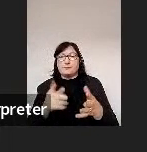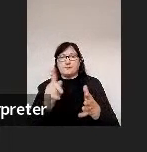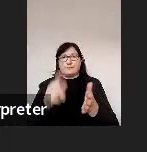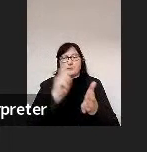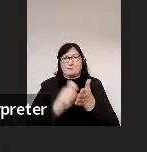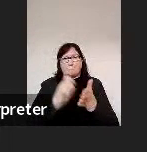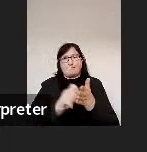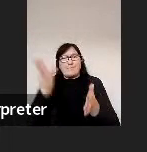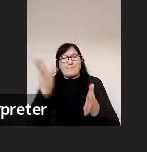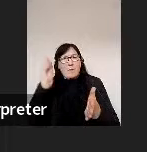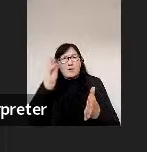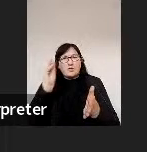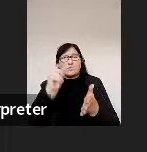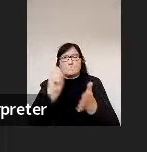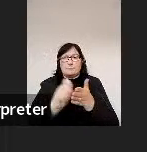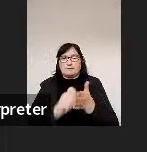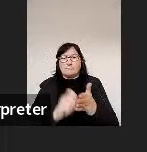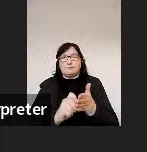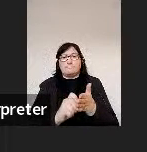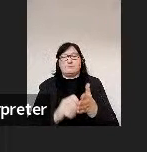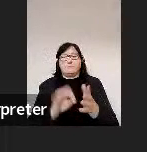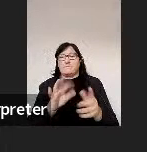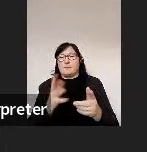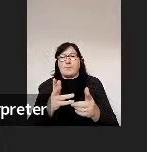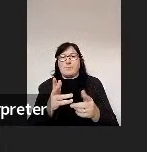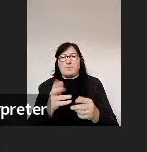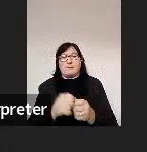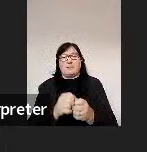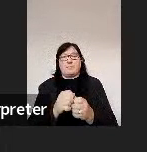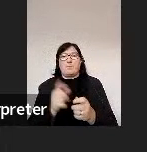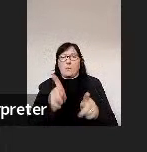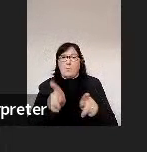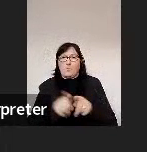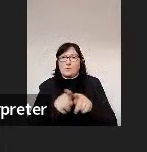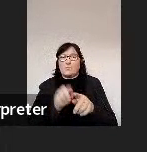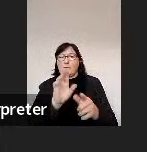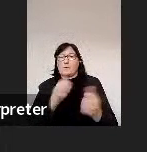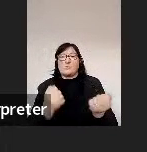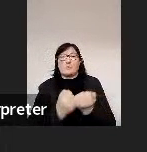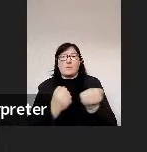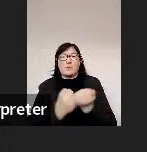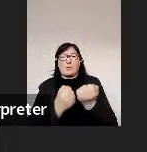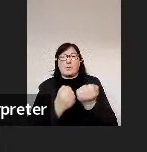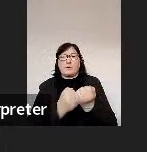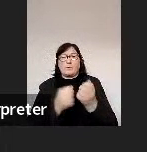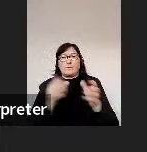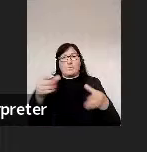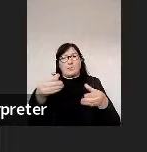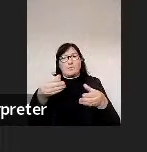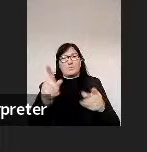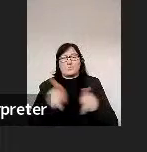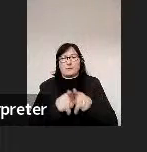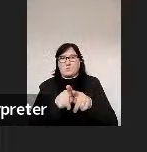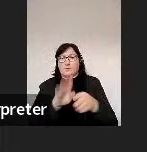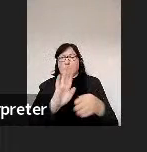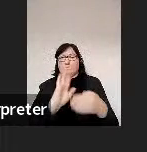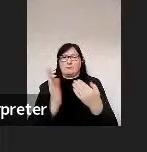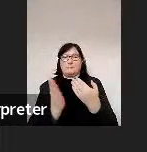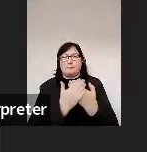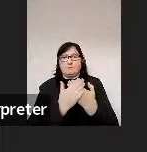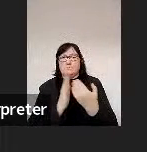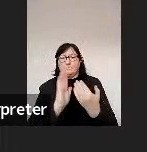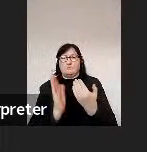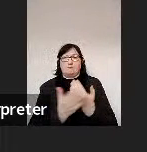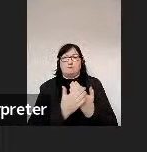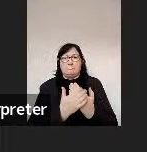and upload any required supporting documents. Also of importance to be noted